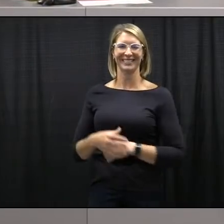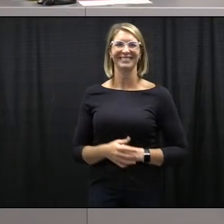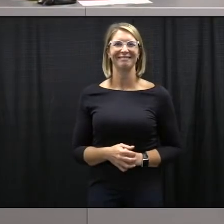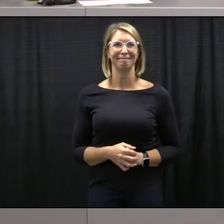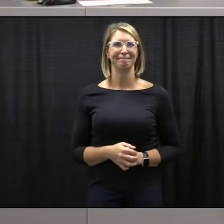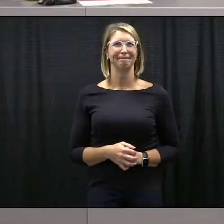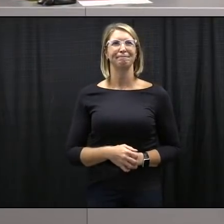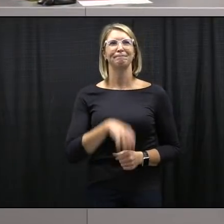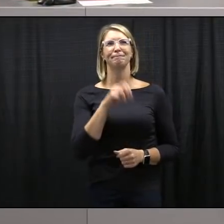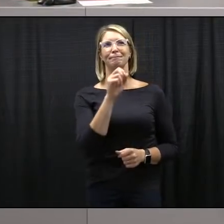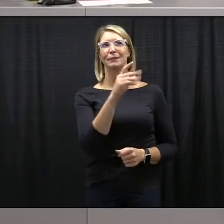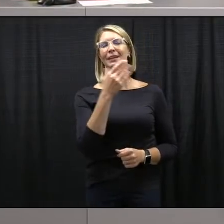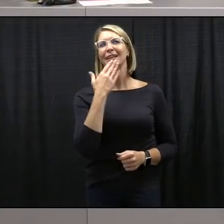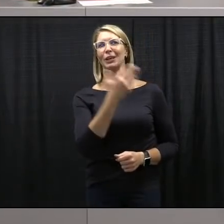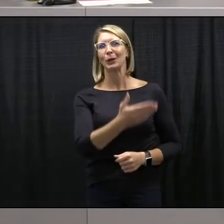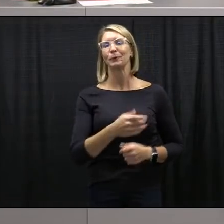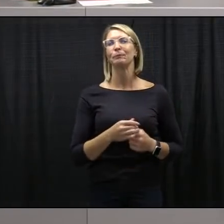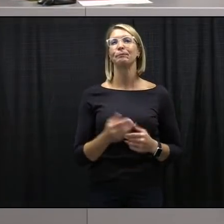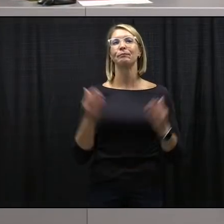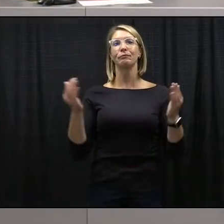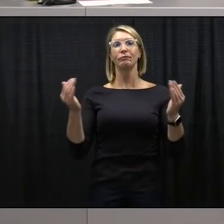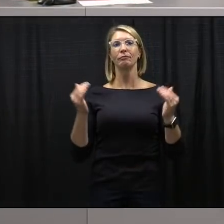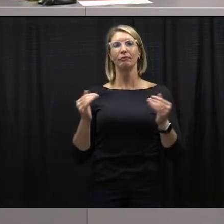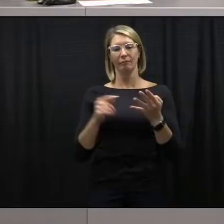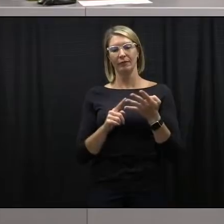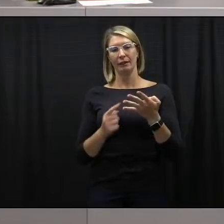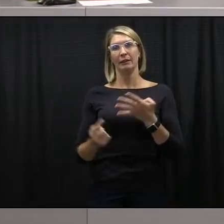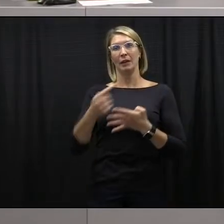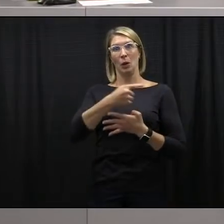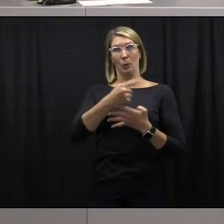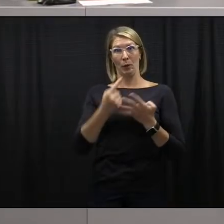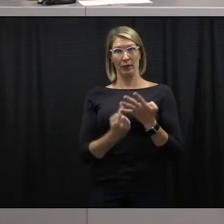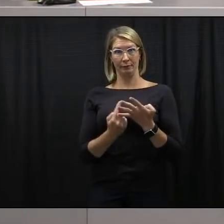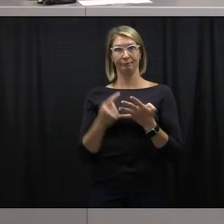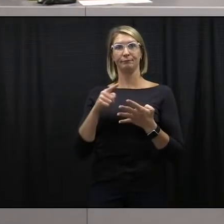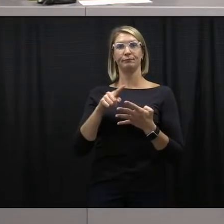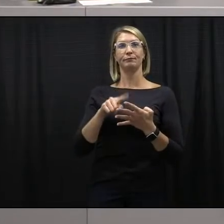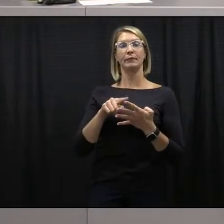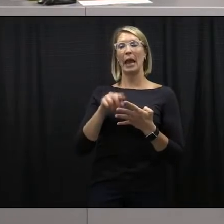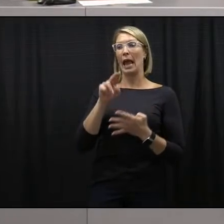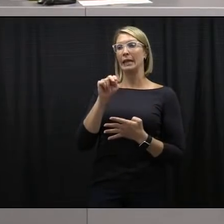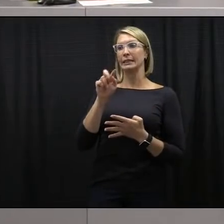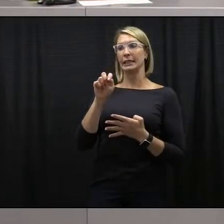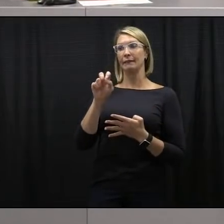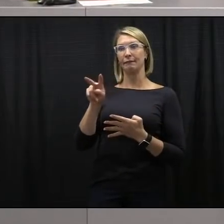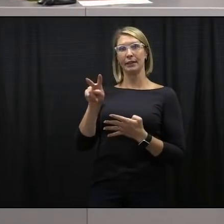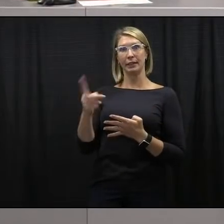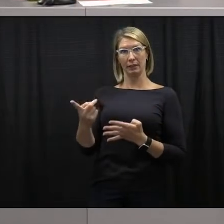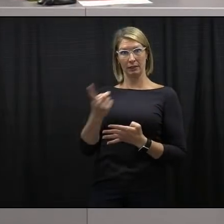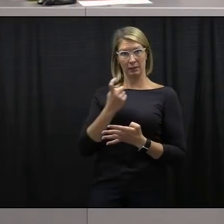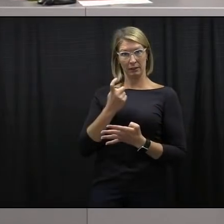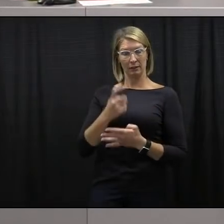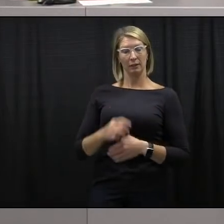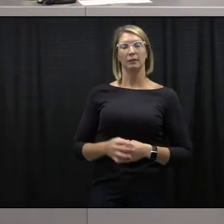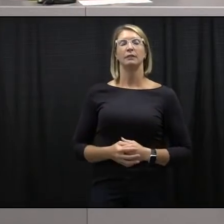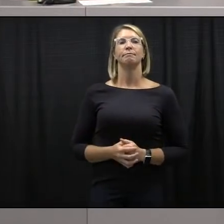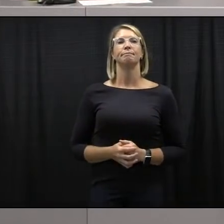I'll now go back to each reporter to see if you have one final question. Kellyanne Roberts with NTV. Do you have a final question? Yes, thanks,